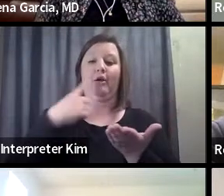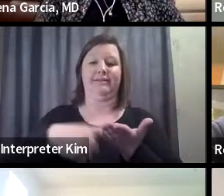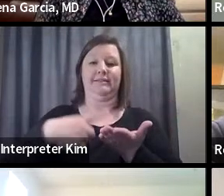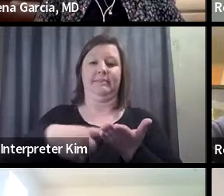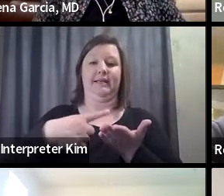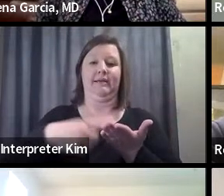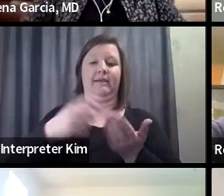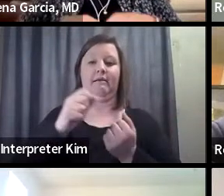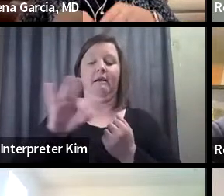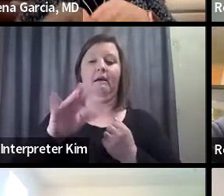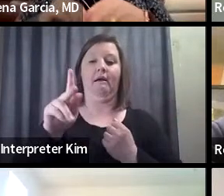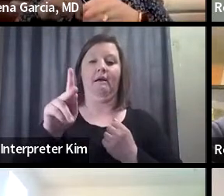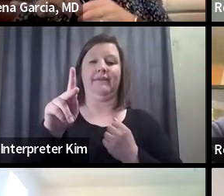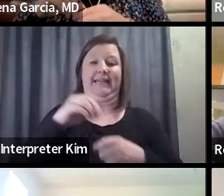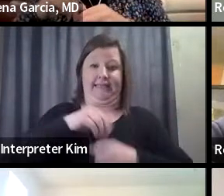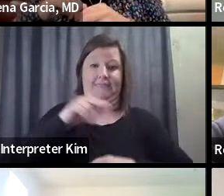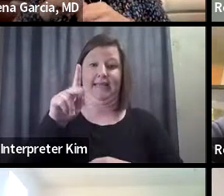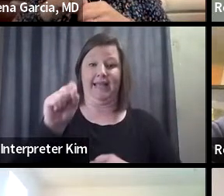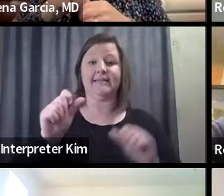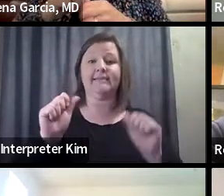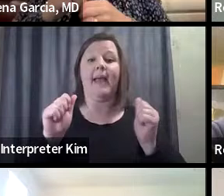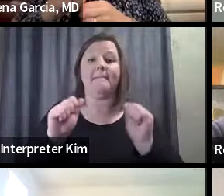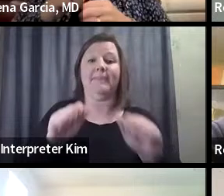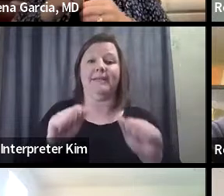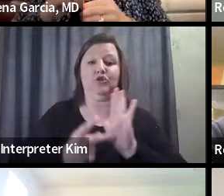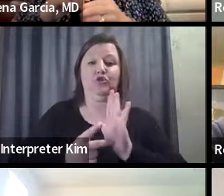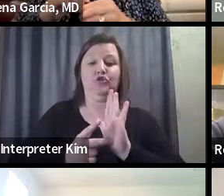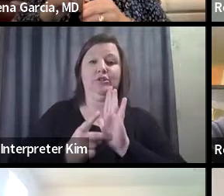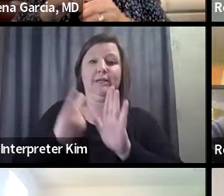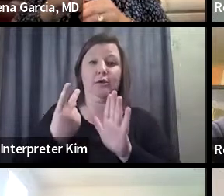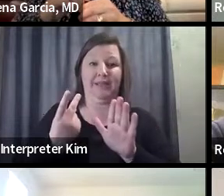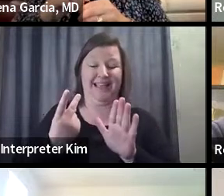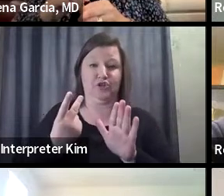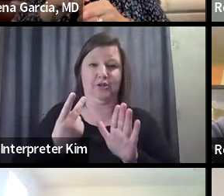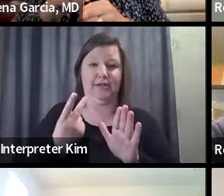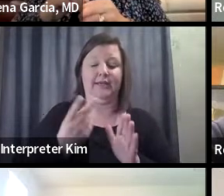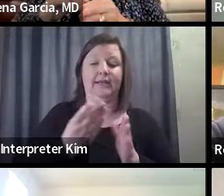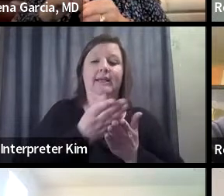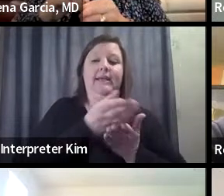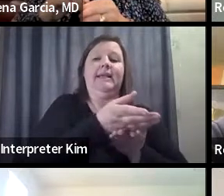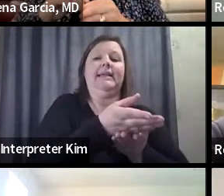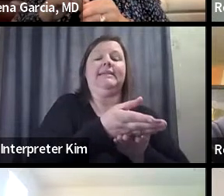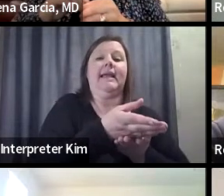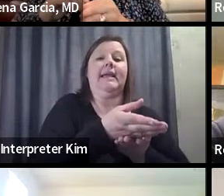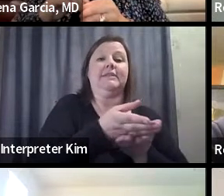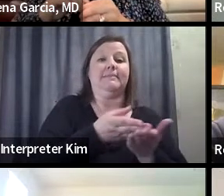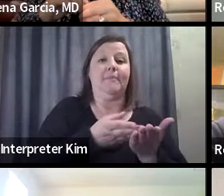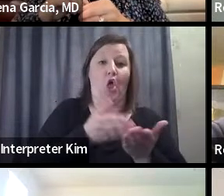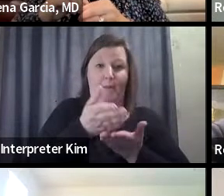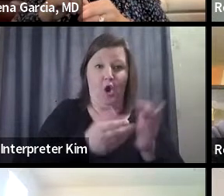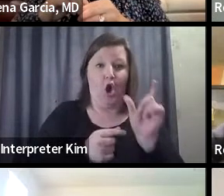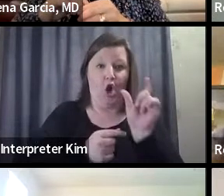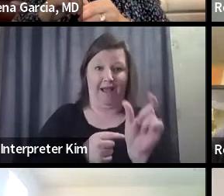potential duplication is just a small portion of it. In some other states,